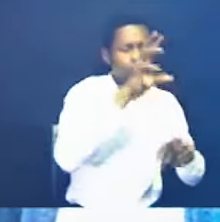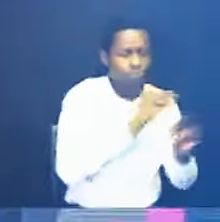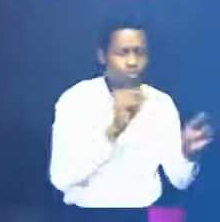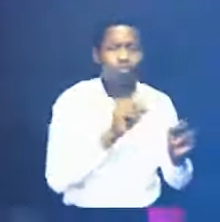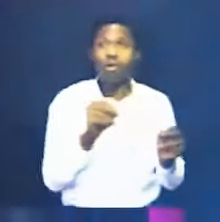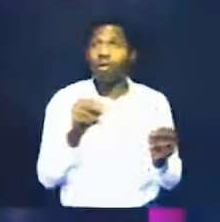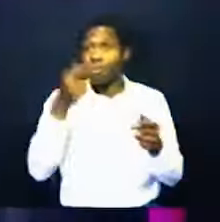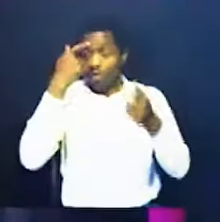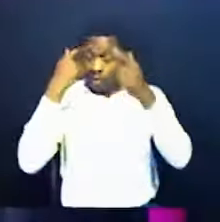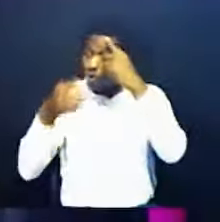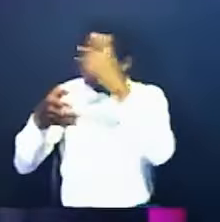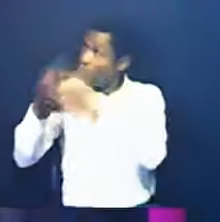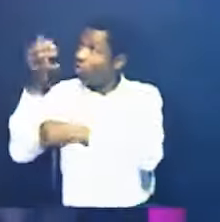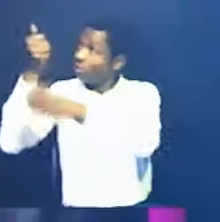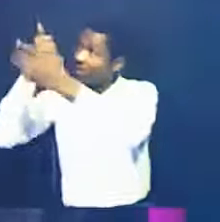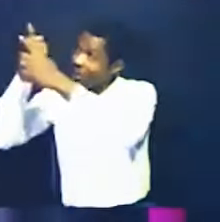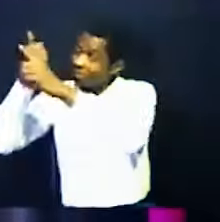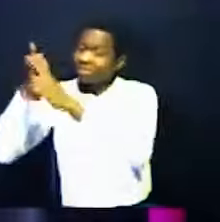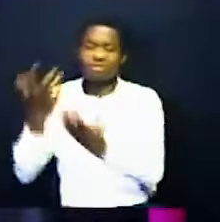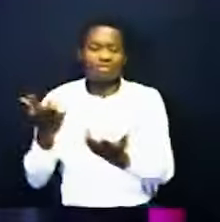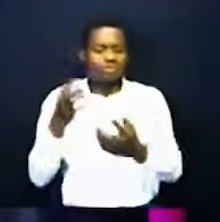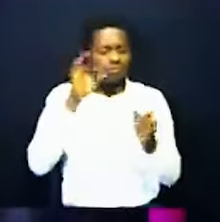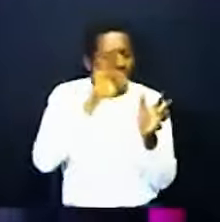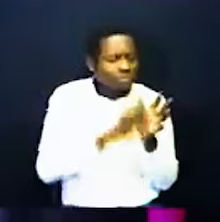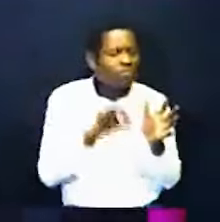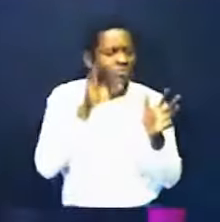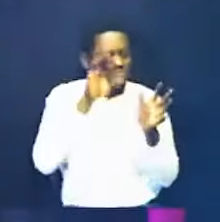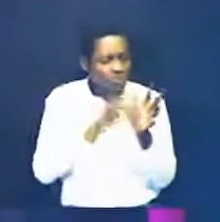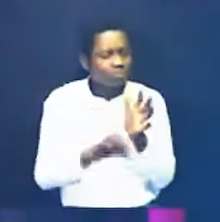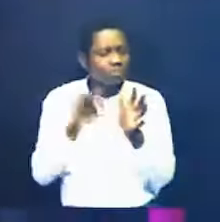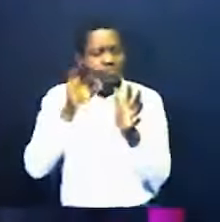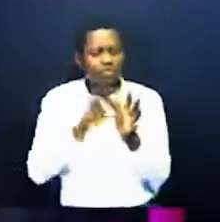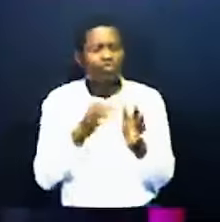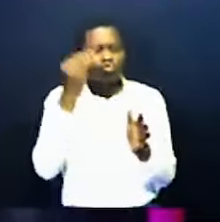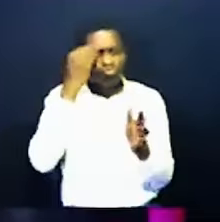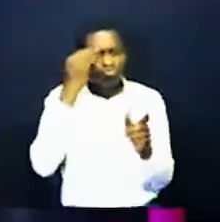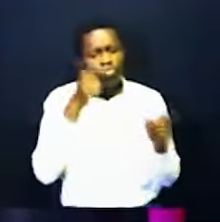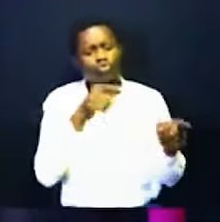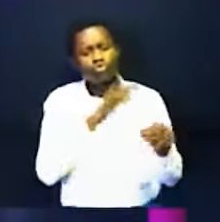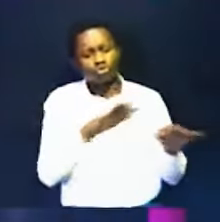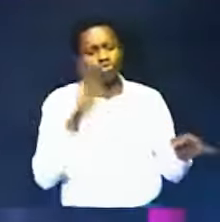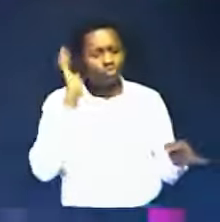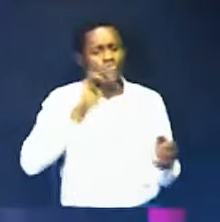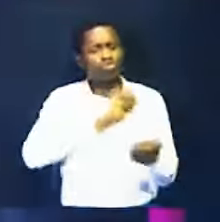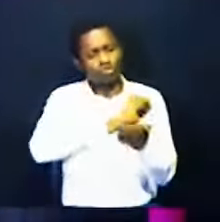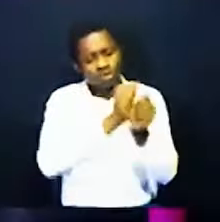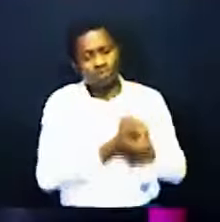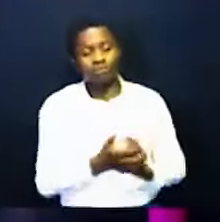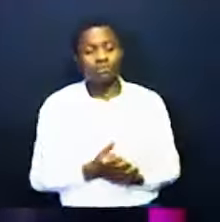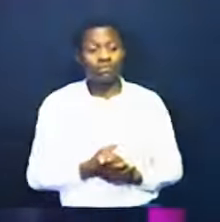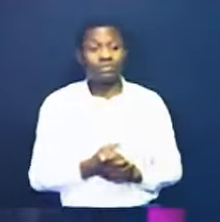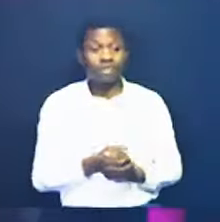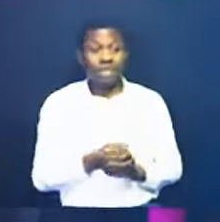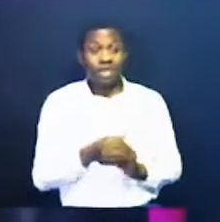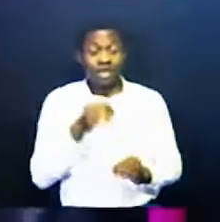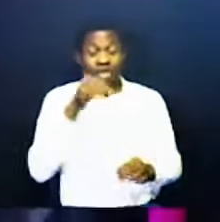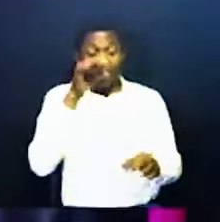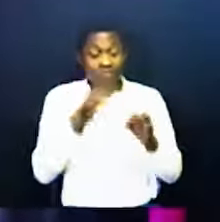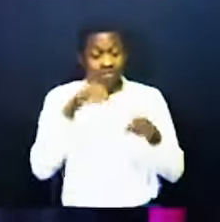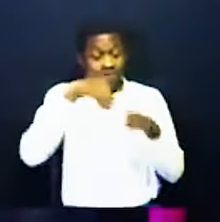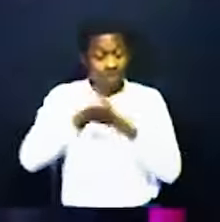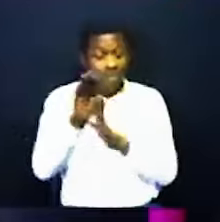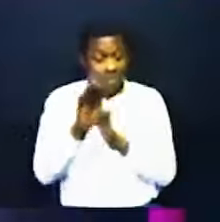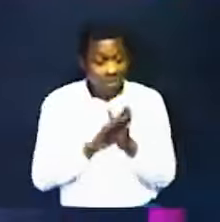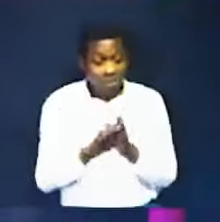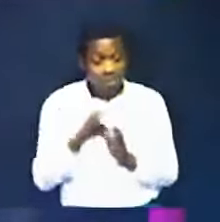counting. If they will rise. Sorry. If the prodigal son came back. Okay,